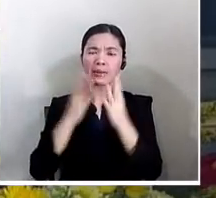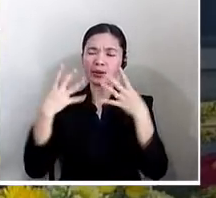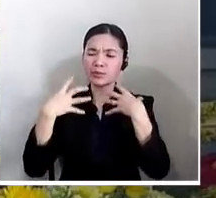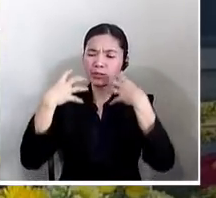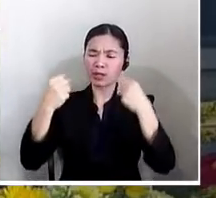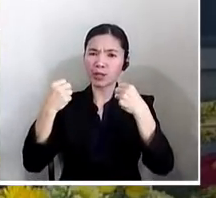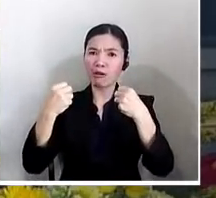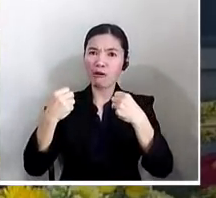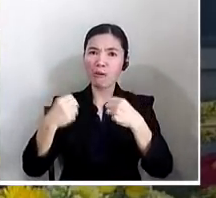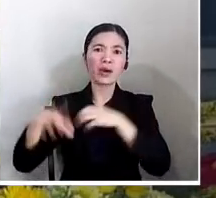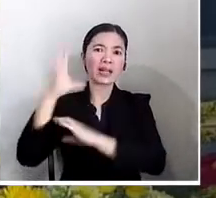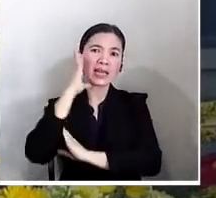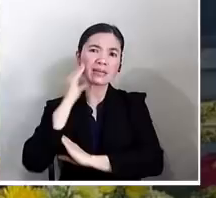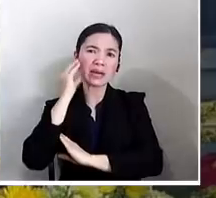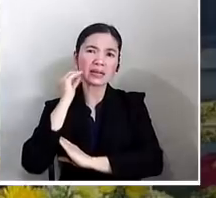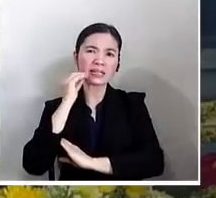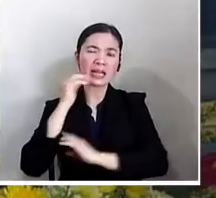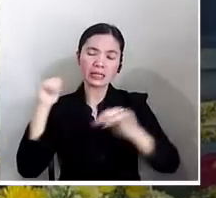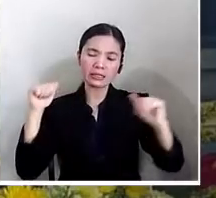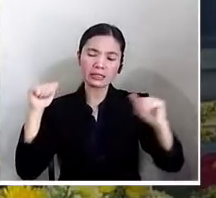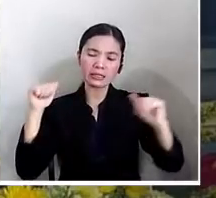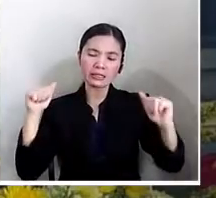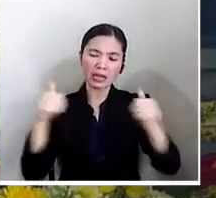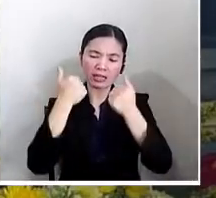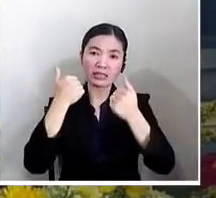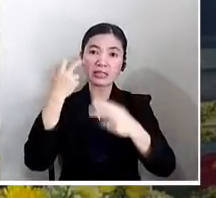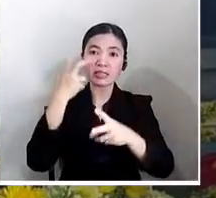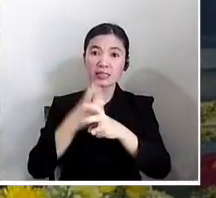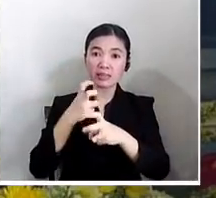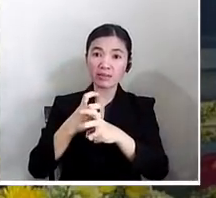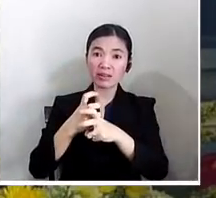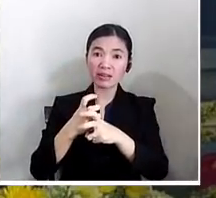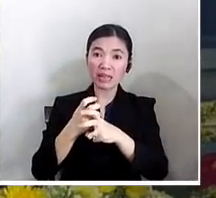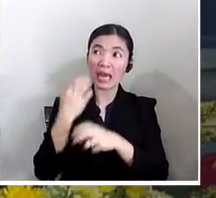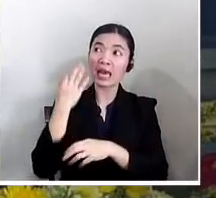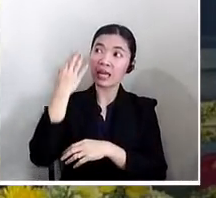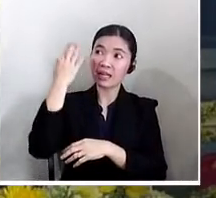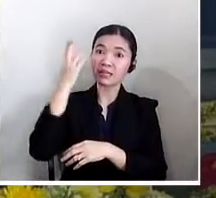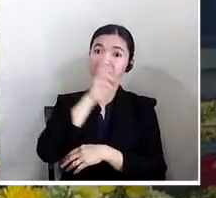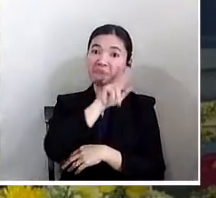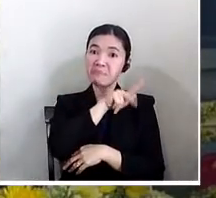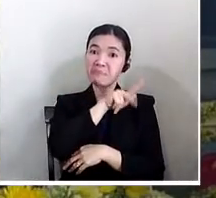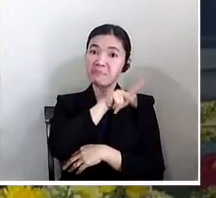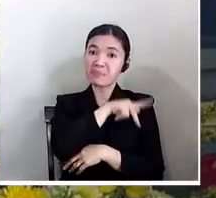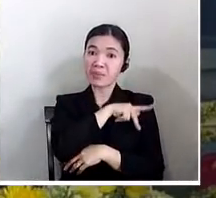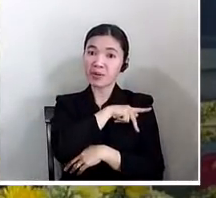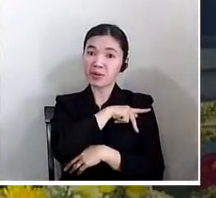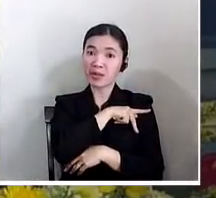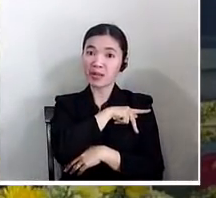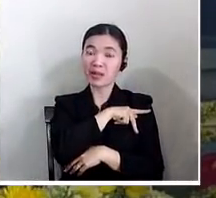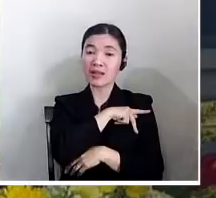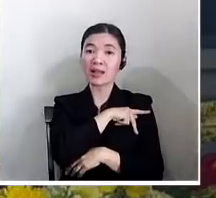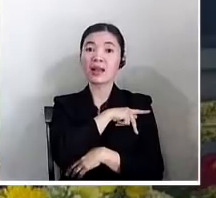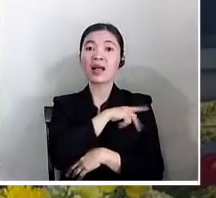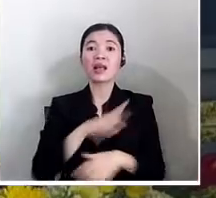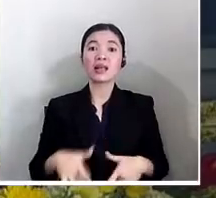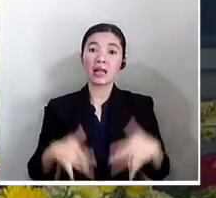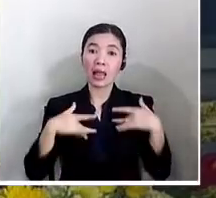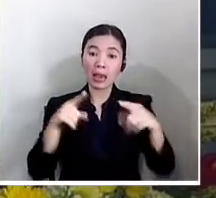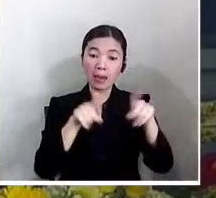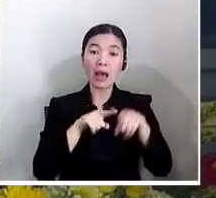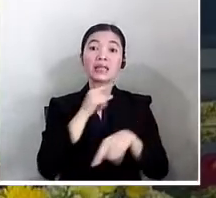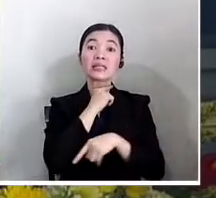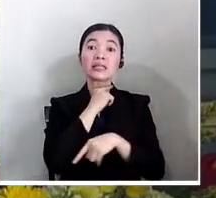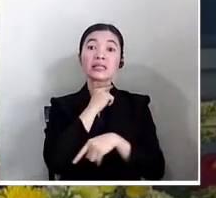challenges and difficulties in my personal and ministerial life. It is my